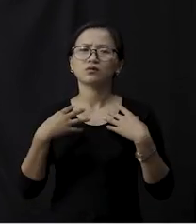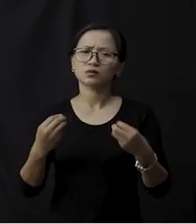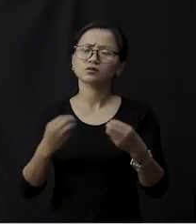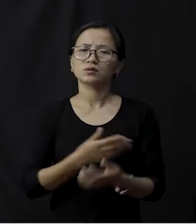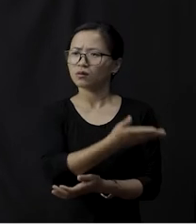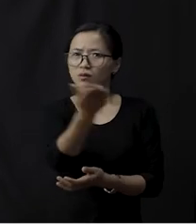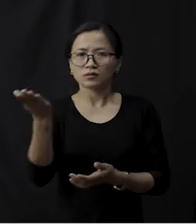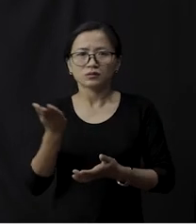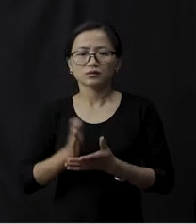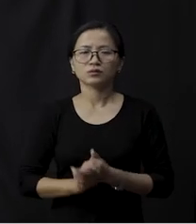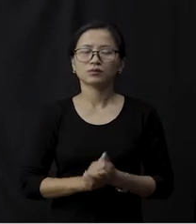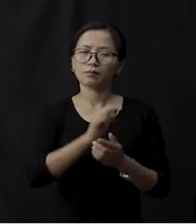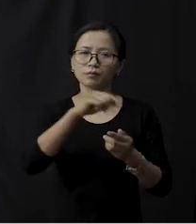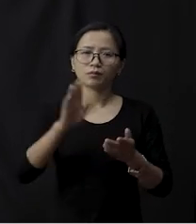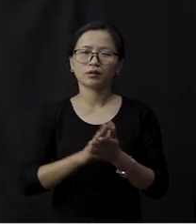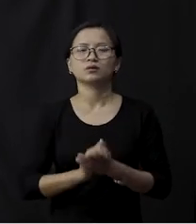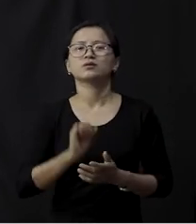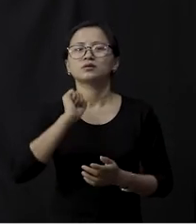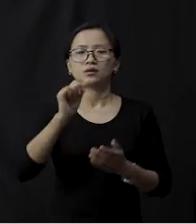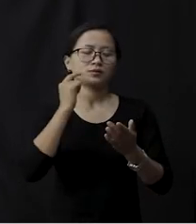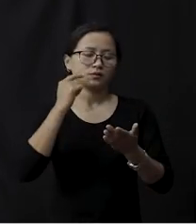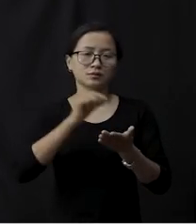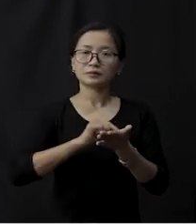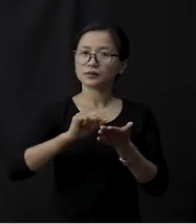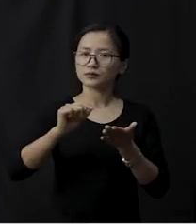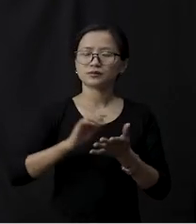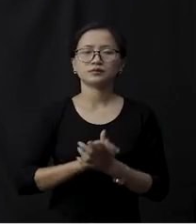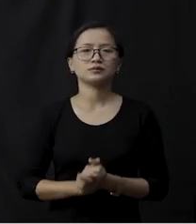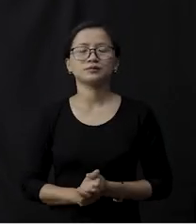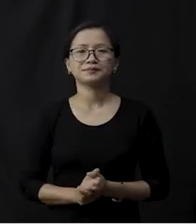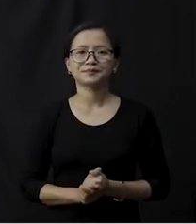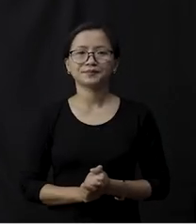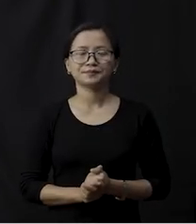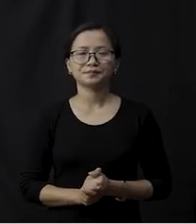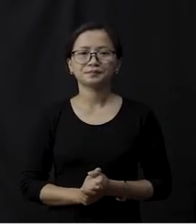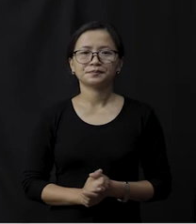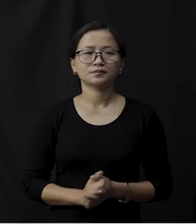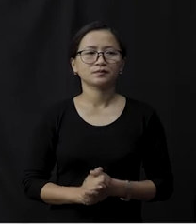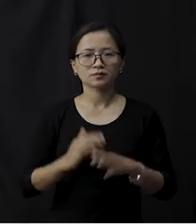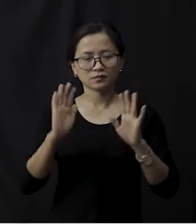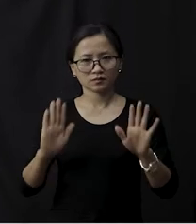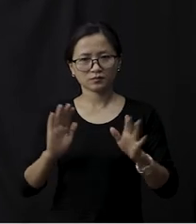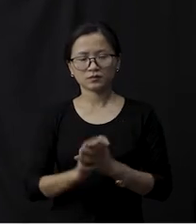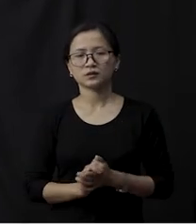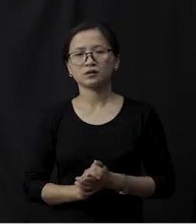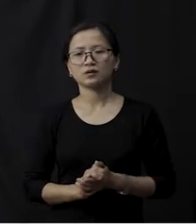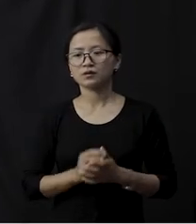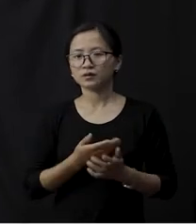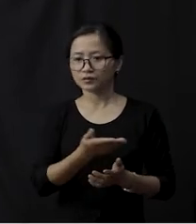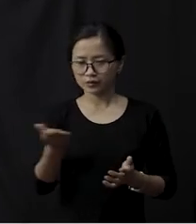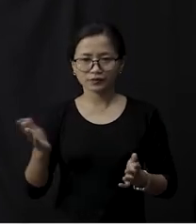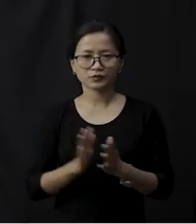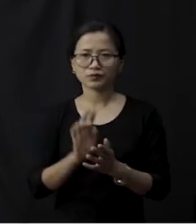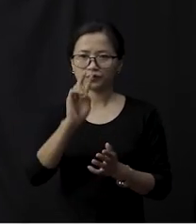mark in your textbook with a pencil, okay? So here, plants generally